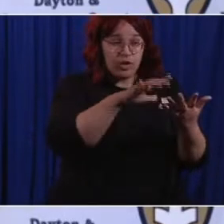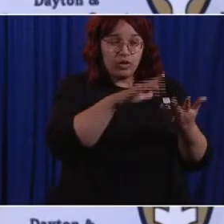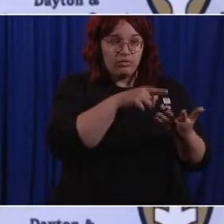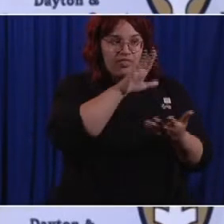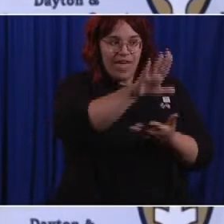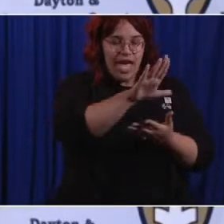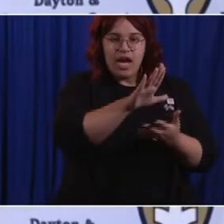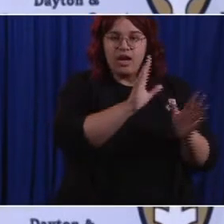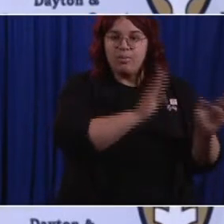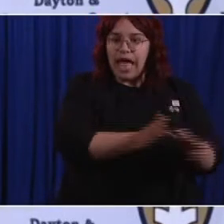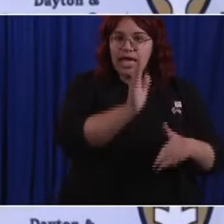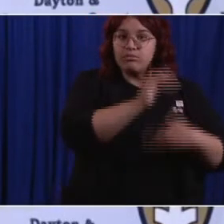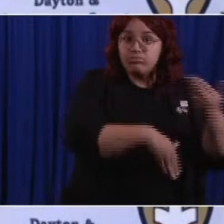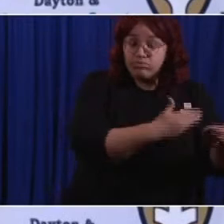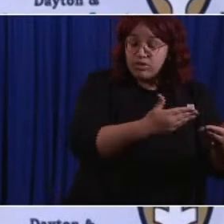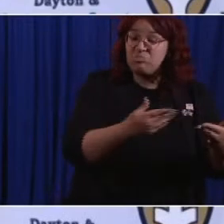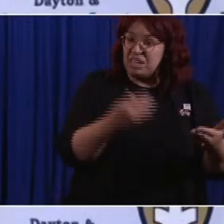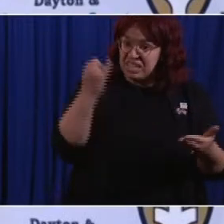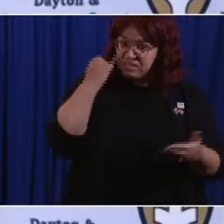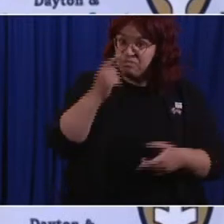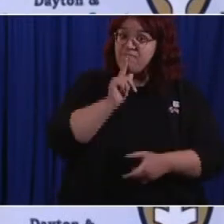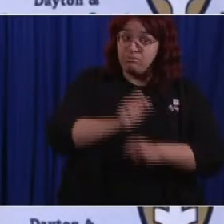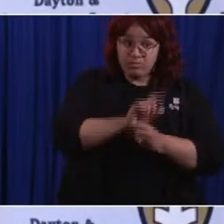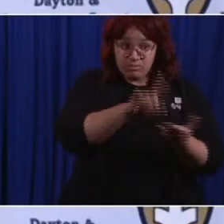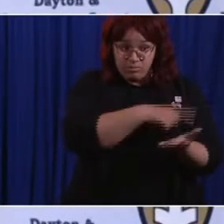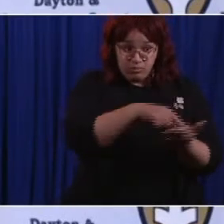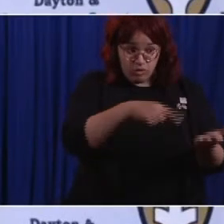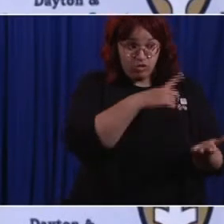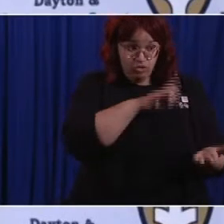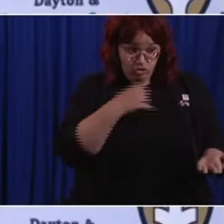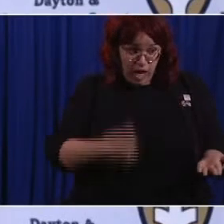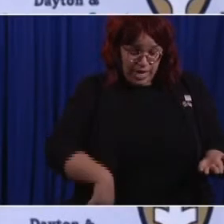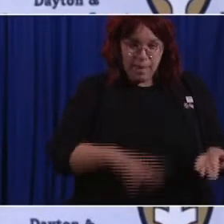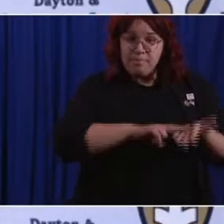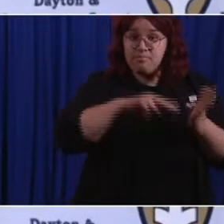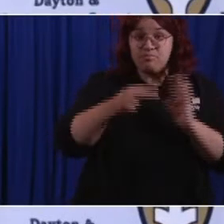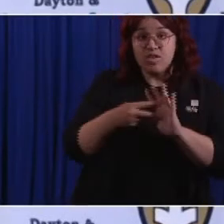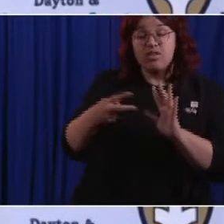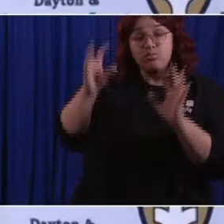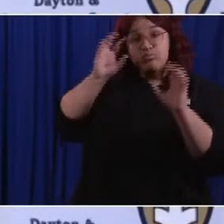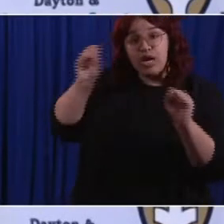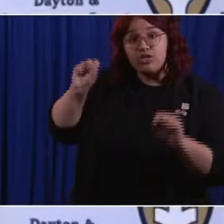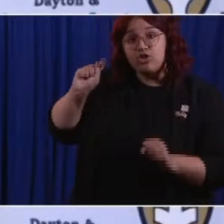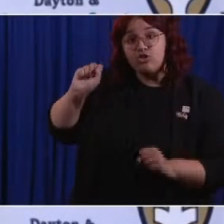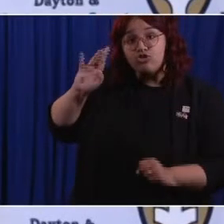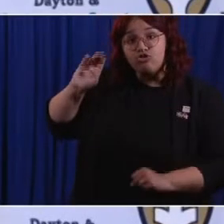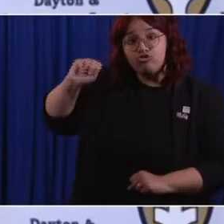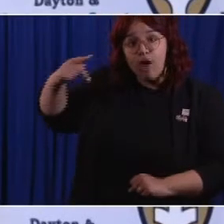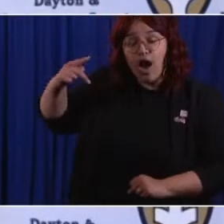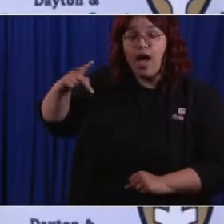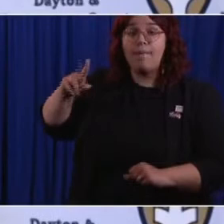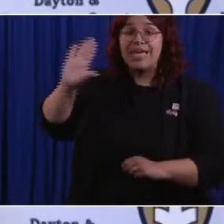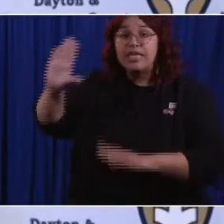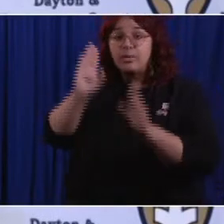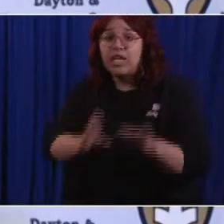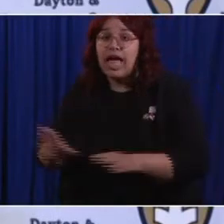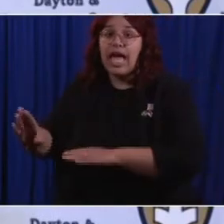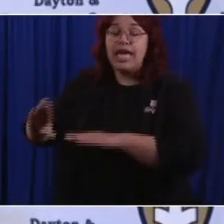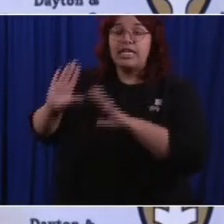the Trump administration's handling, given the criticisms that have recently come from Trump's own pandemic